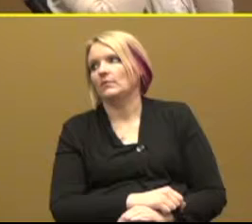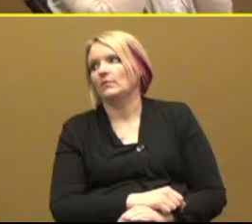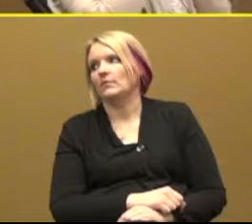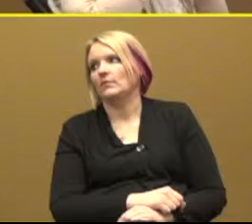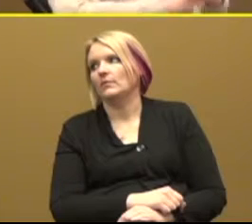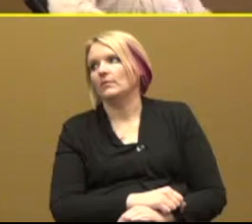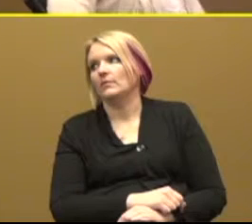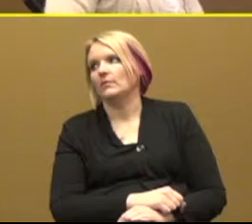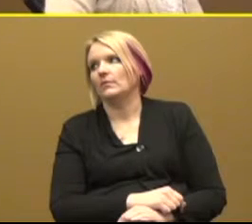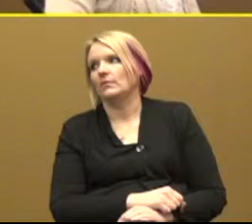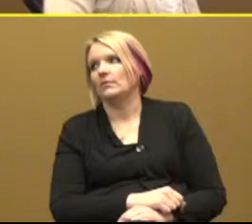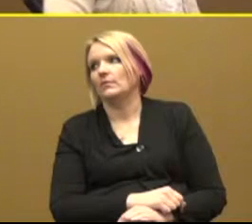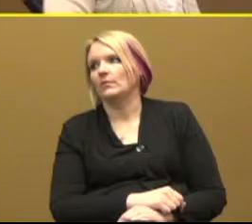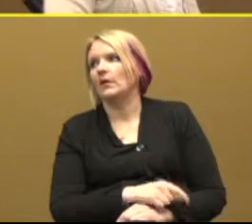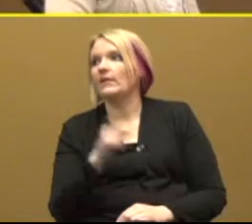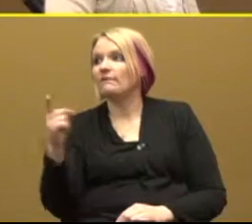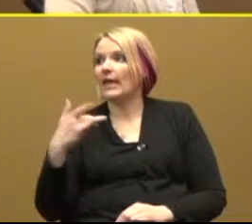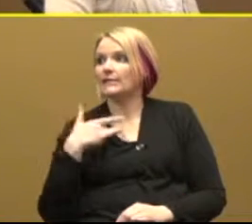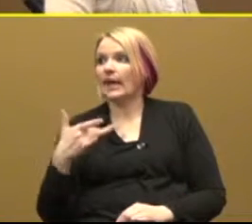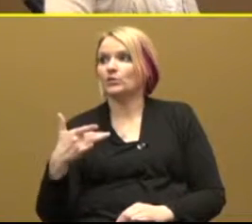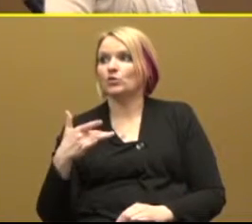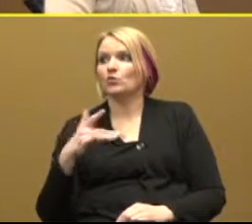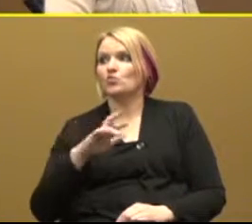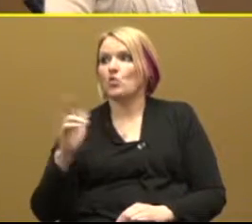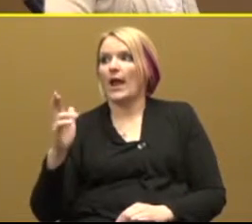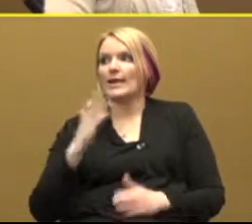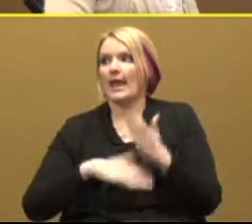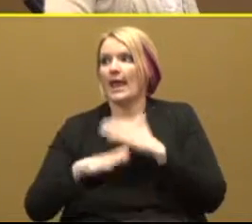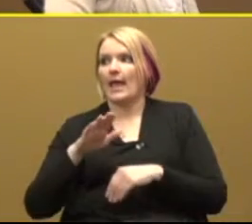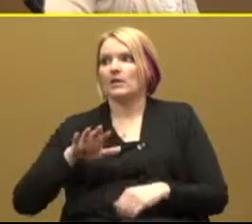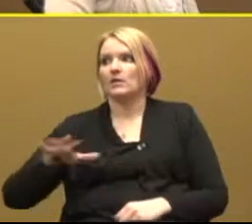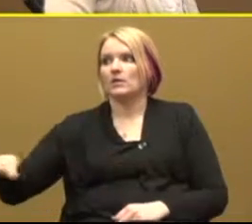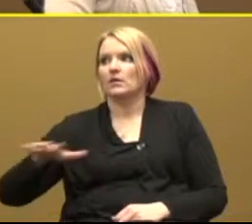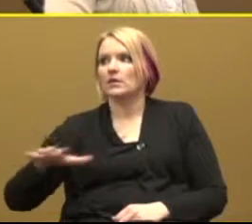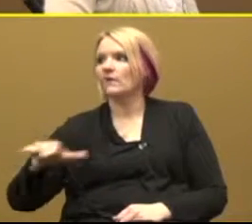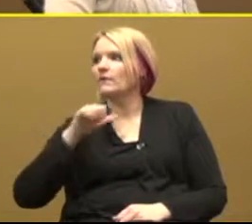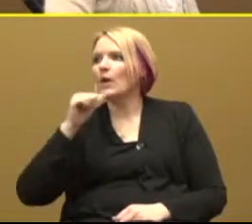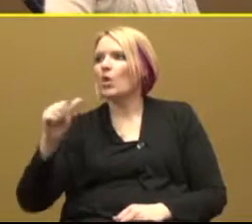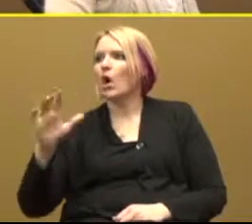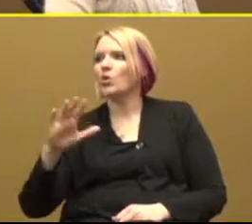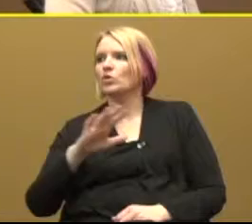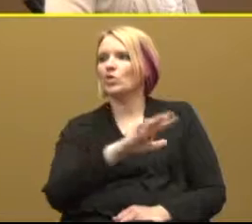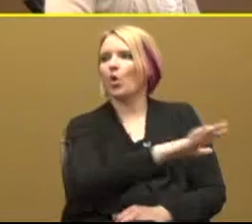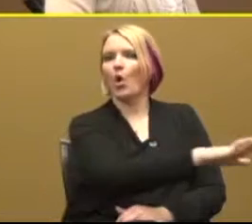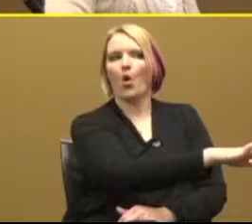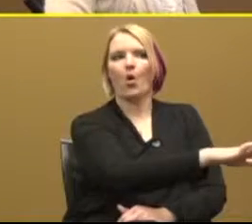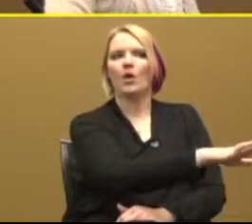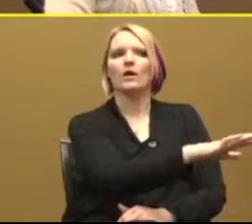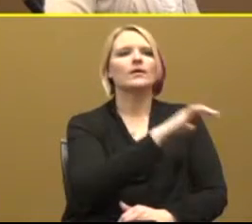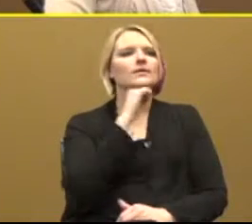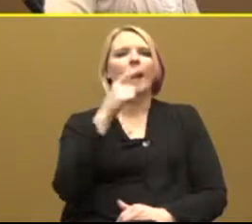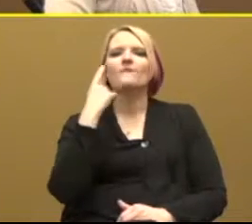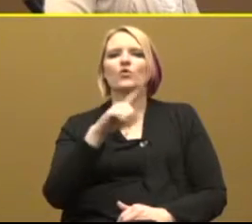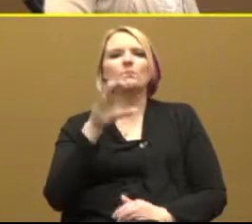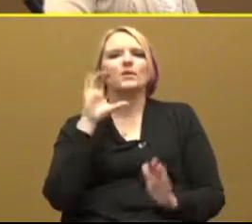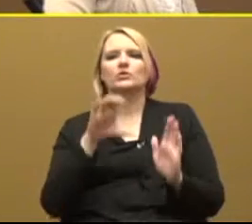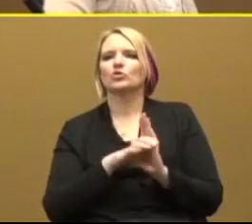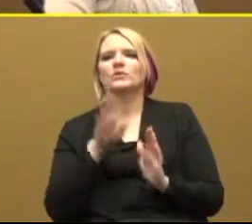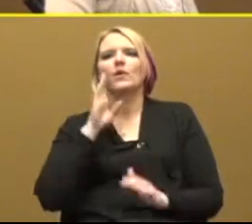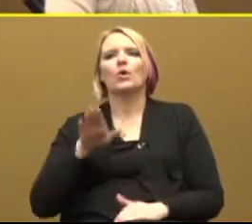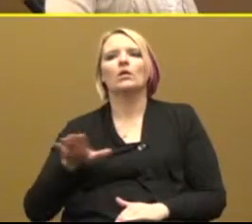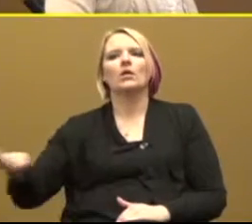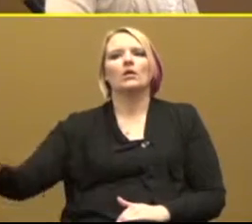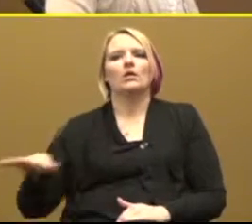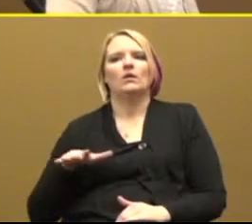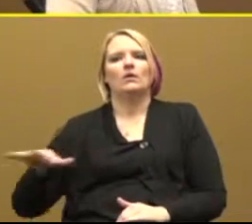not crossing, is the child right-handed? Yes. Not crossing midline? Not for pictures.